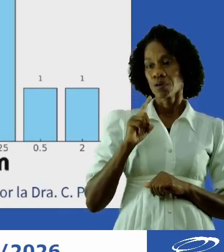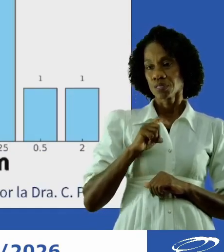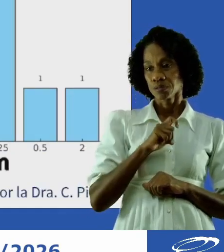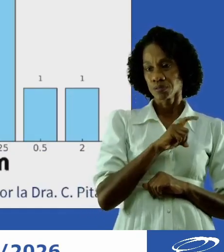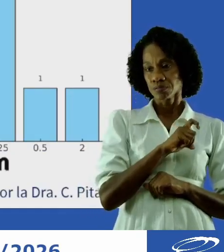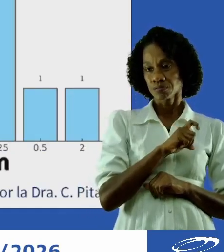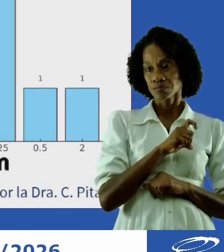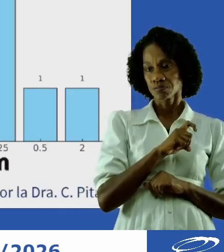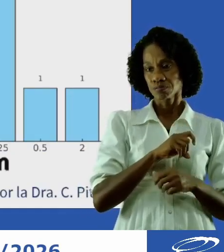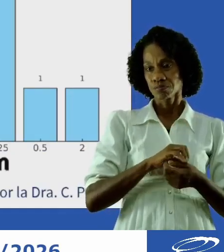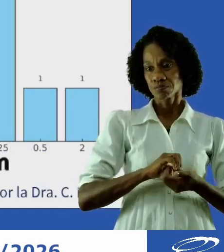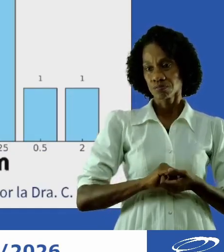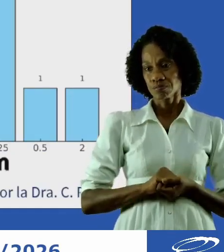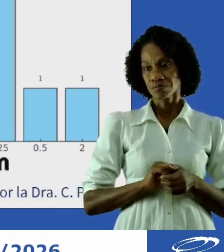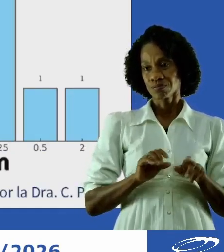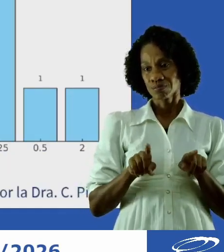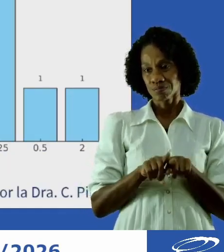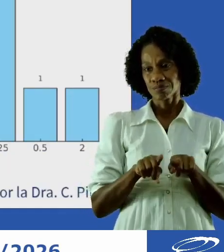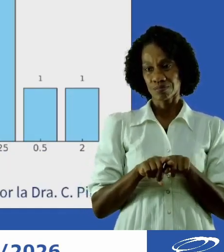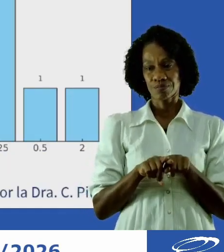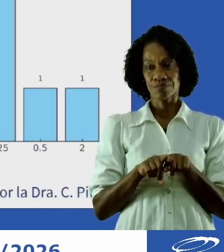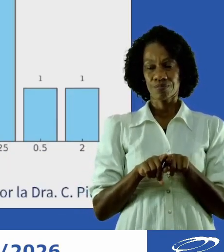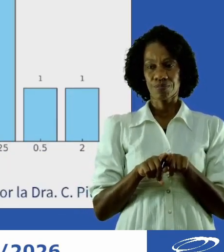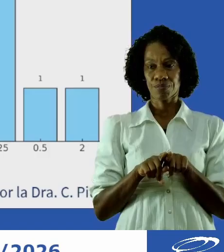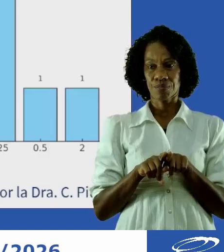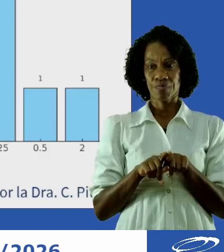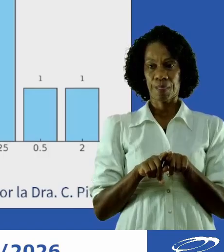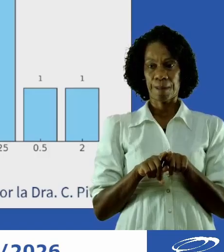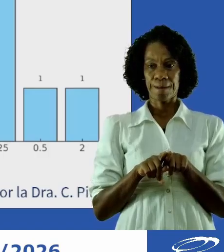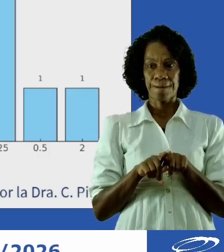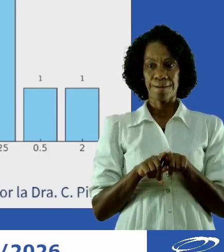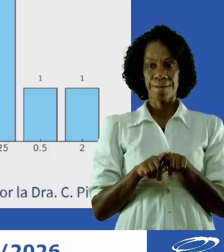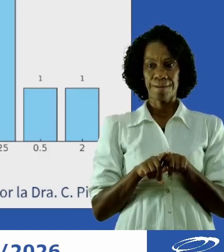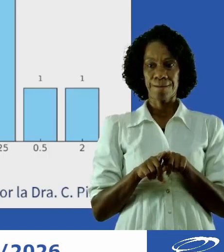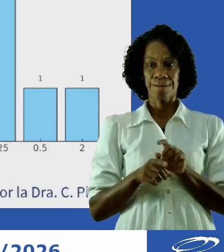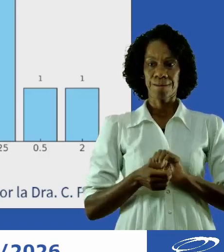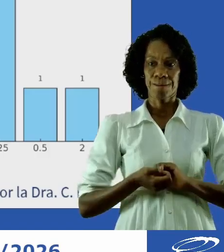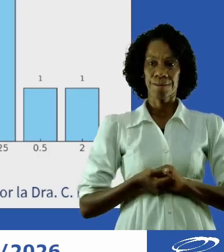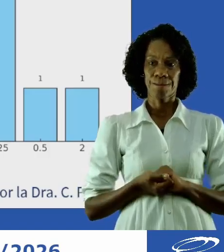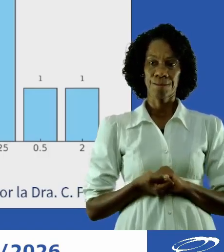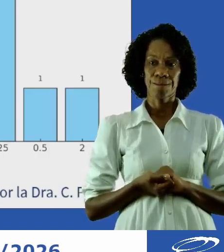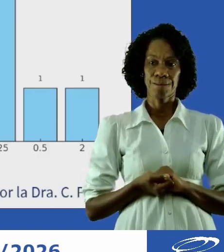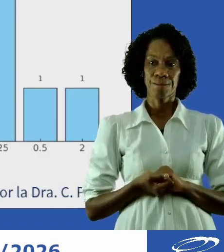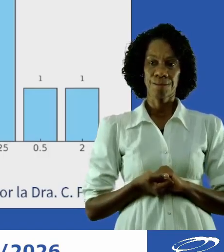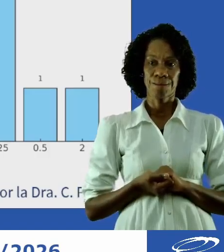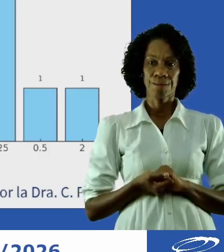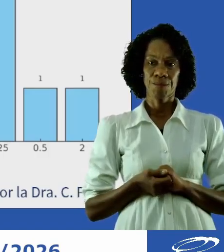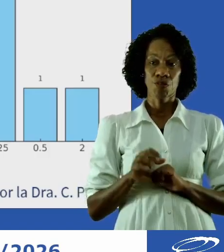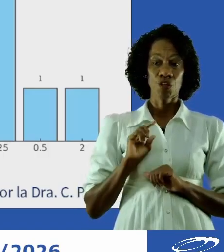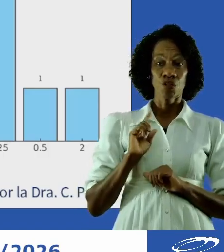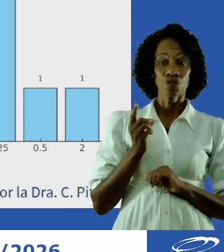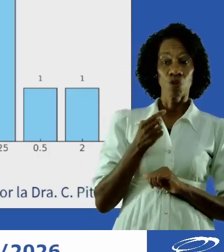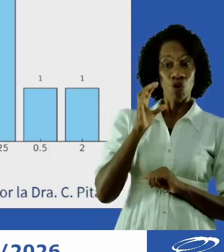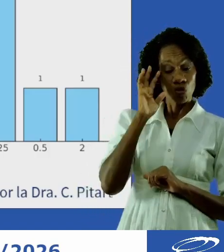fluoroquinolone, but also it's interesting because according to our data, in 33 MRSA isolated